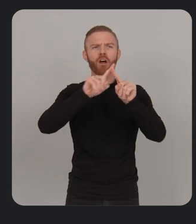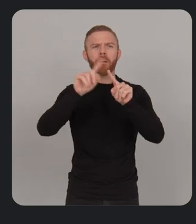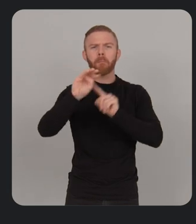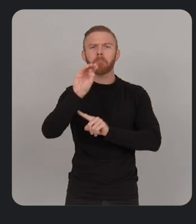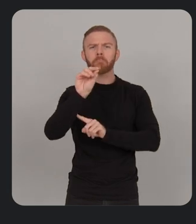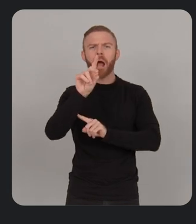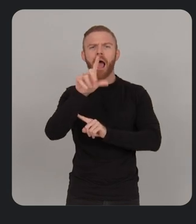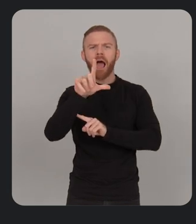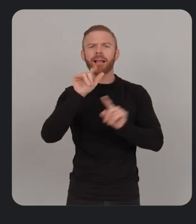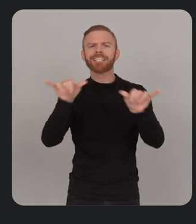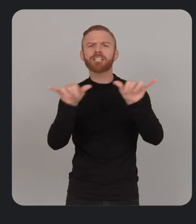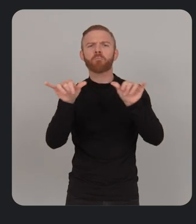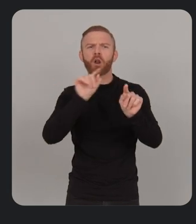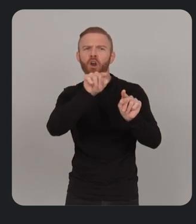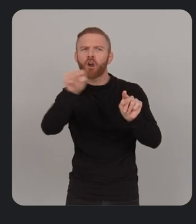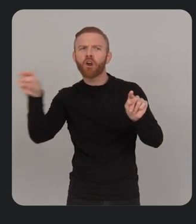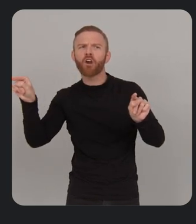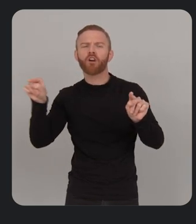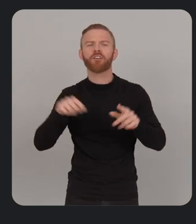compares to similar ones